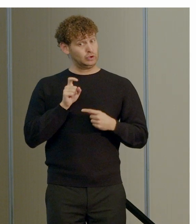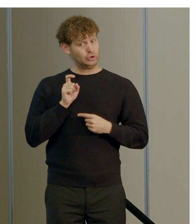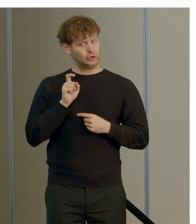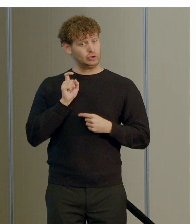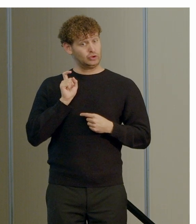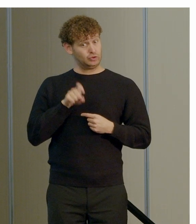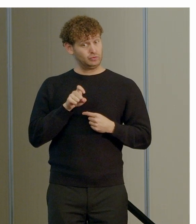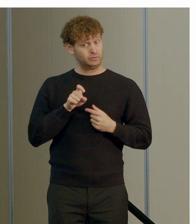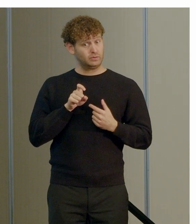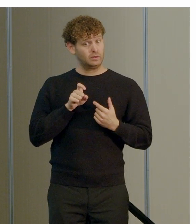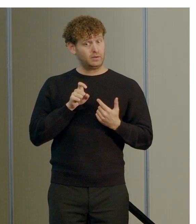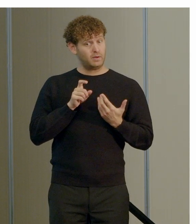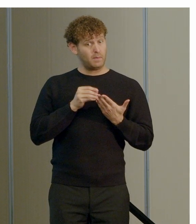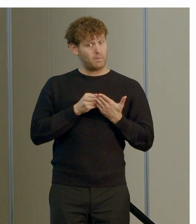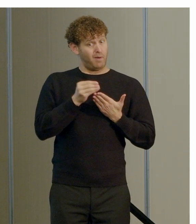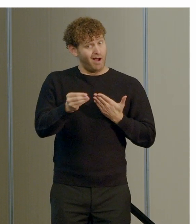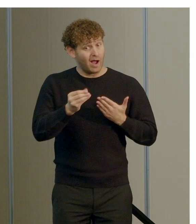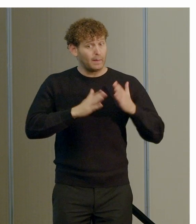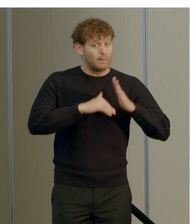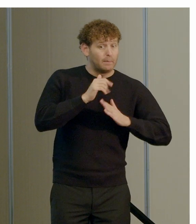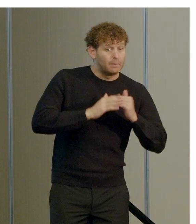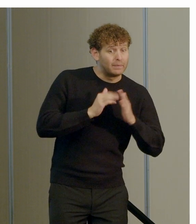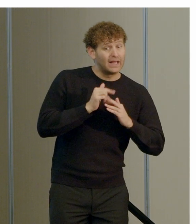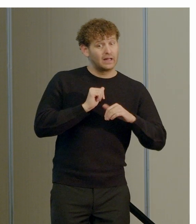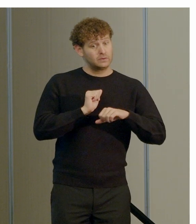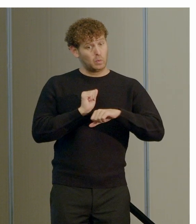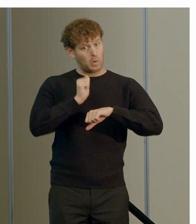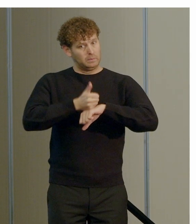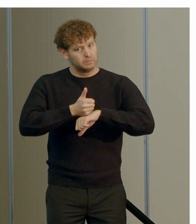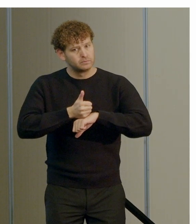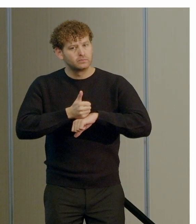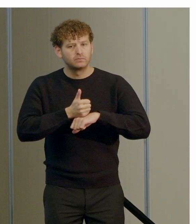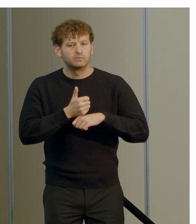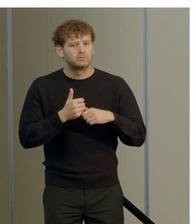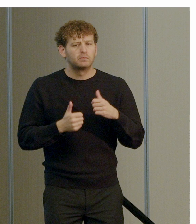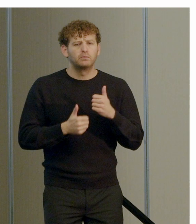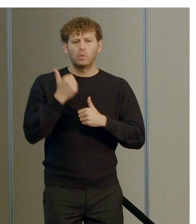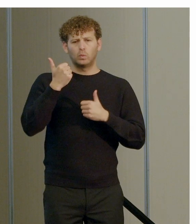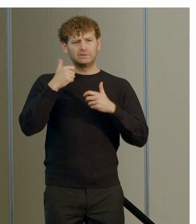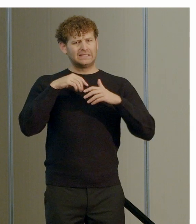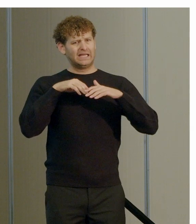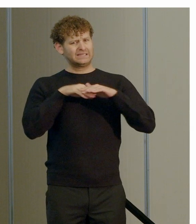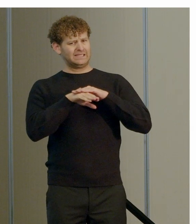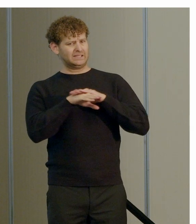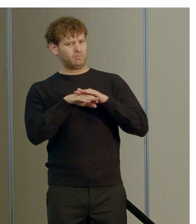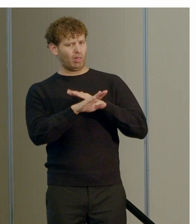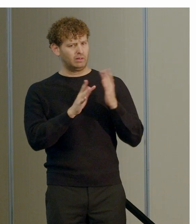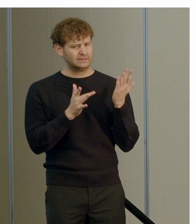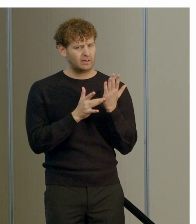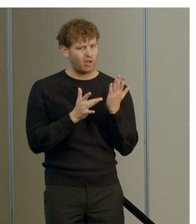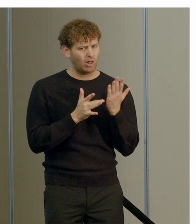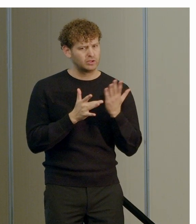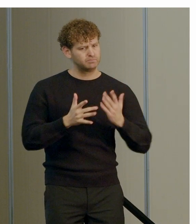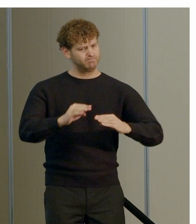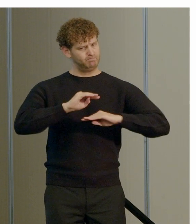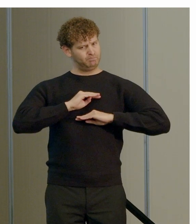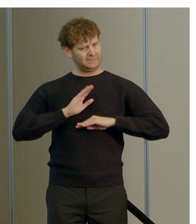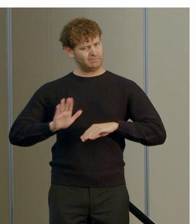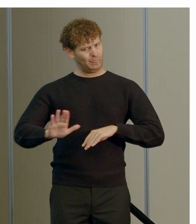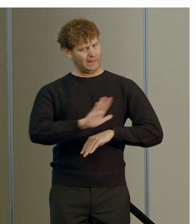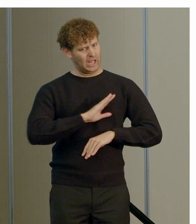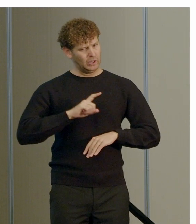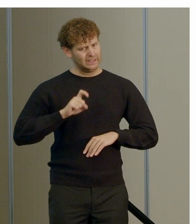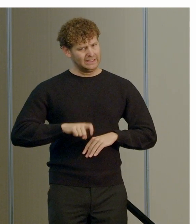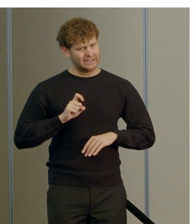implement the most accessible technology that meets its needs for its workforce, its people, its employees,